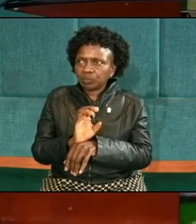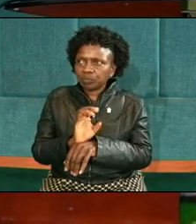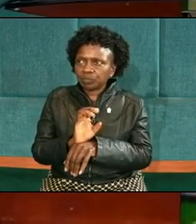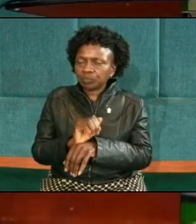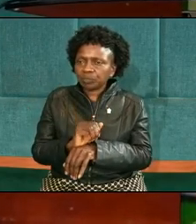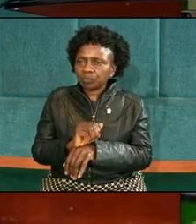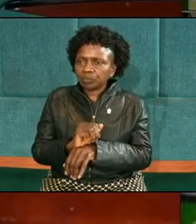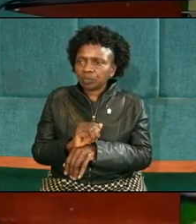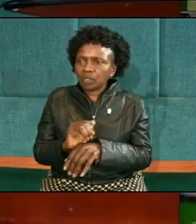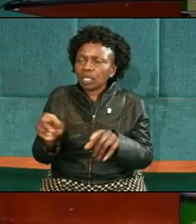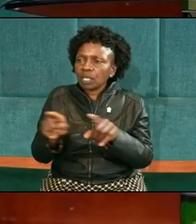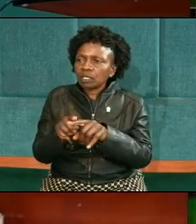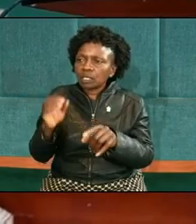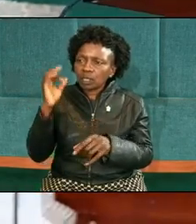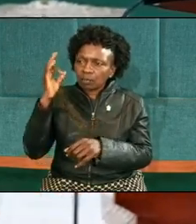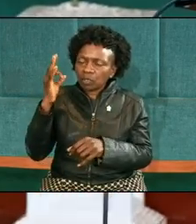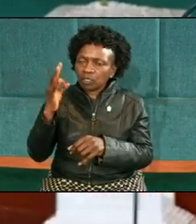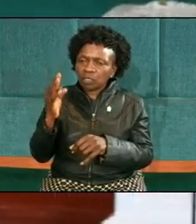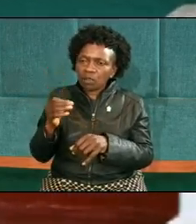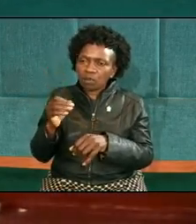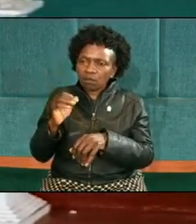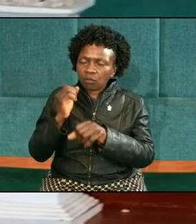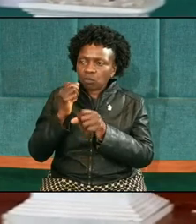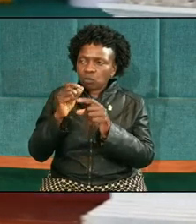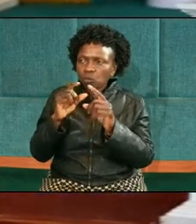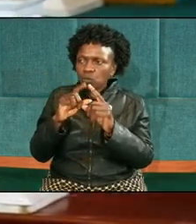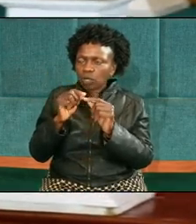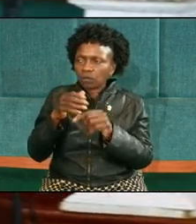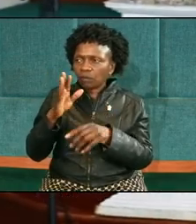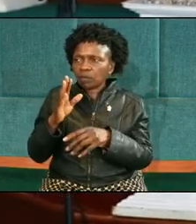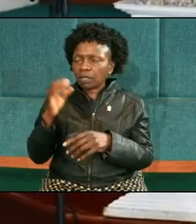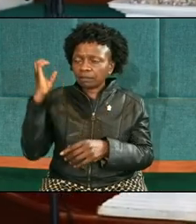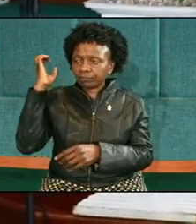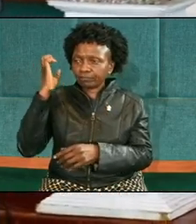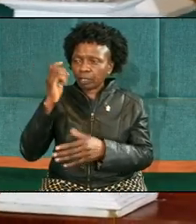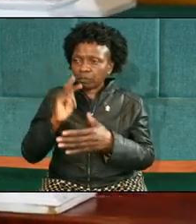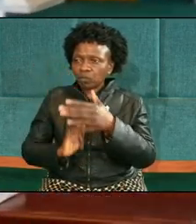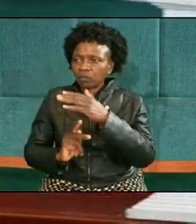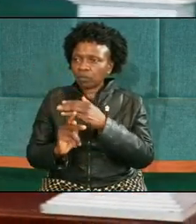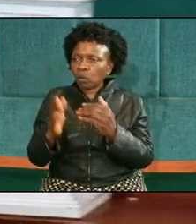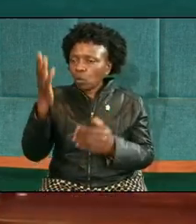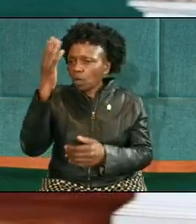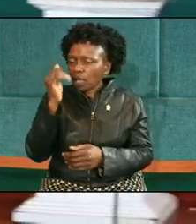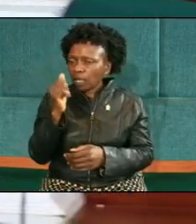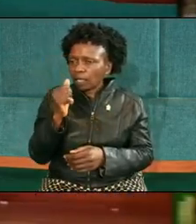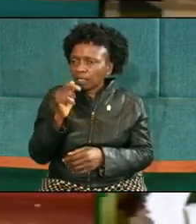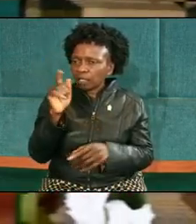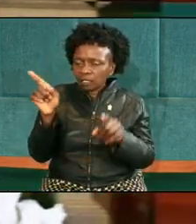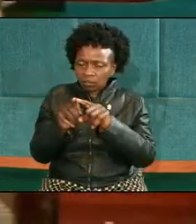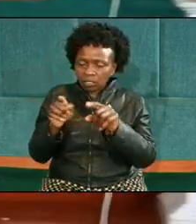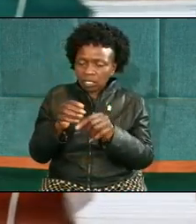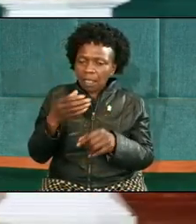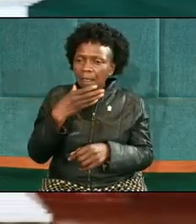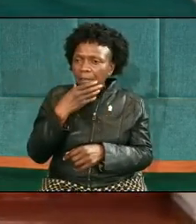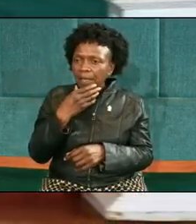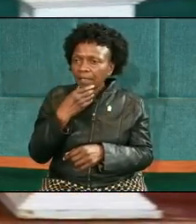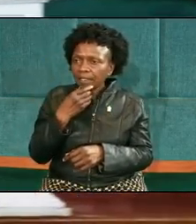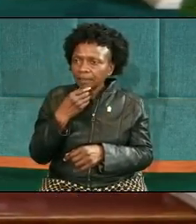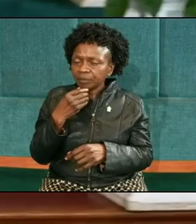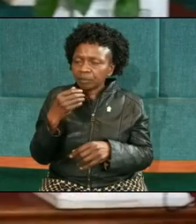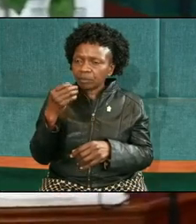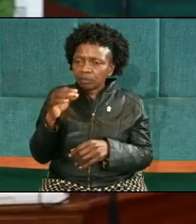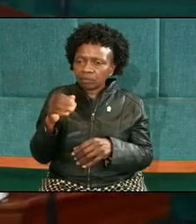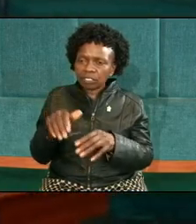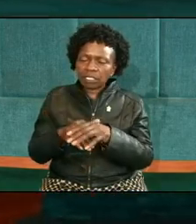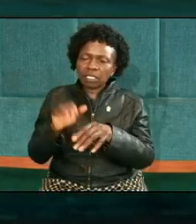ordained preacher of the word of God, as an evangelist, as a prophet, why would such a man with such standing in the church of